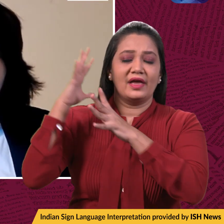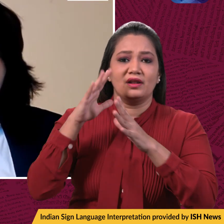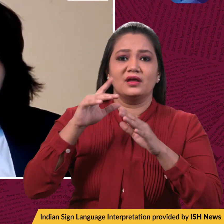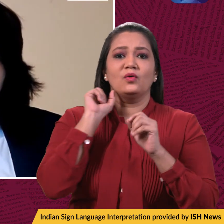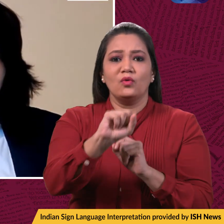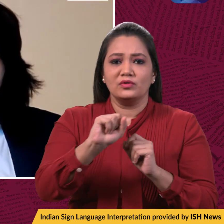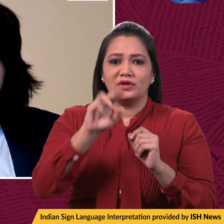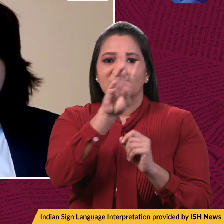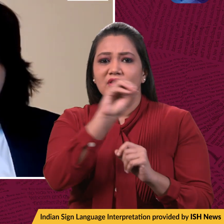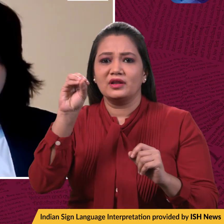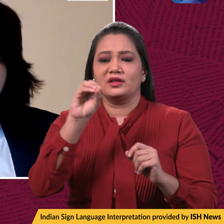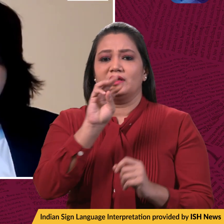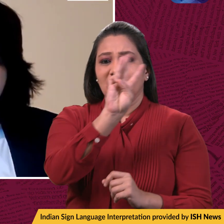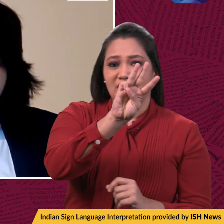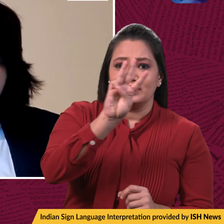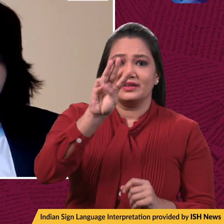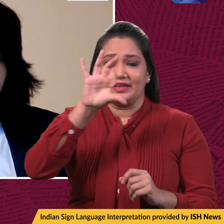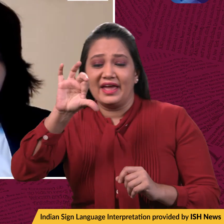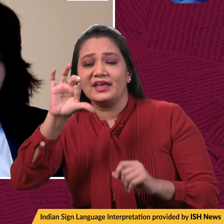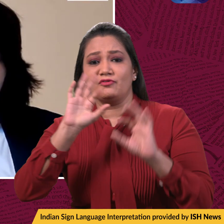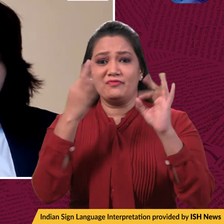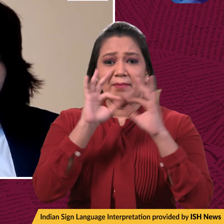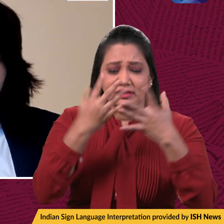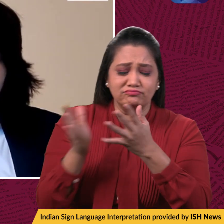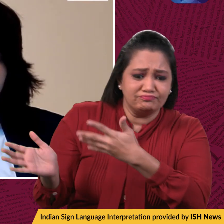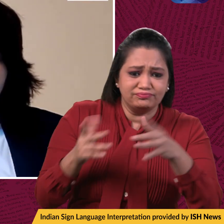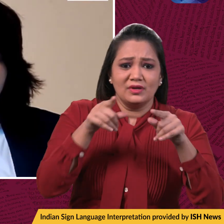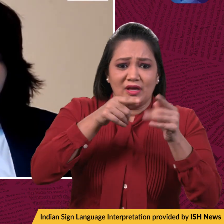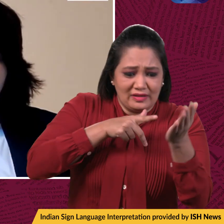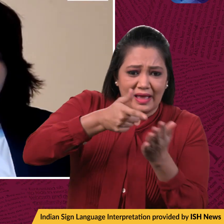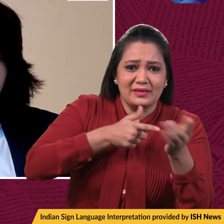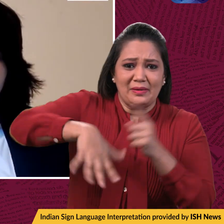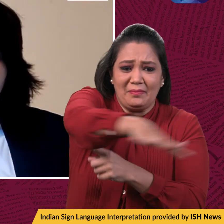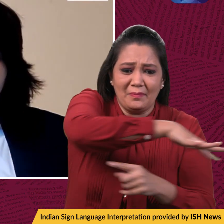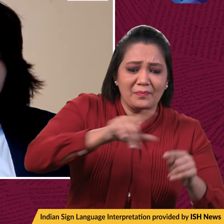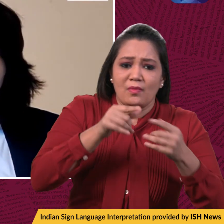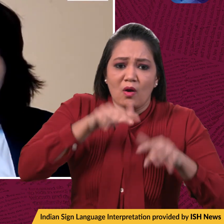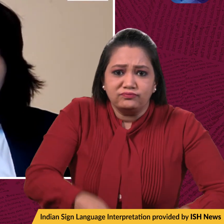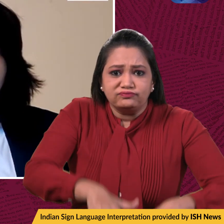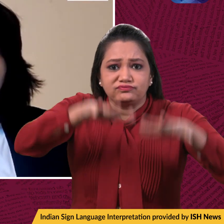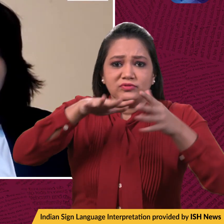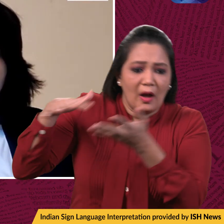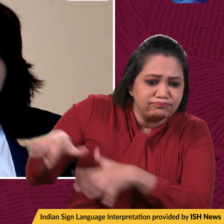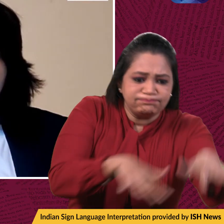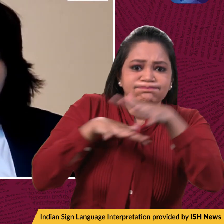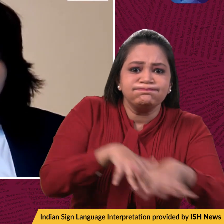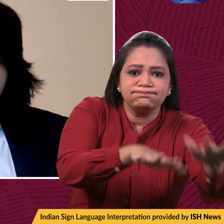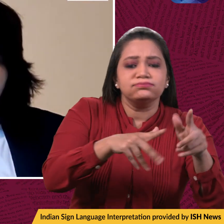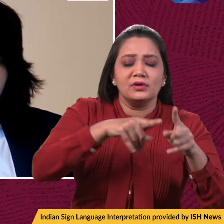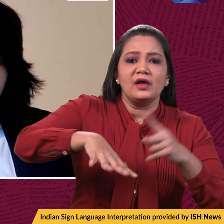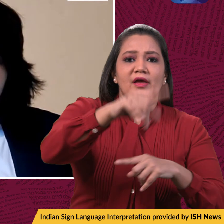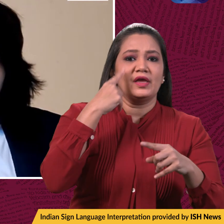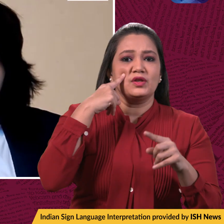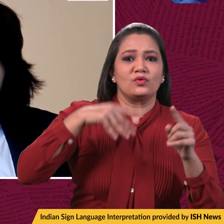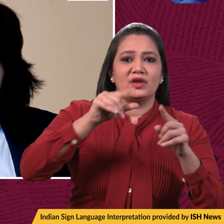shifted 339 families located downstream of the dam, as the water will make its way to the